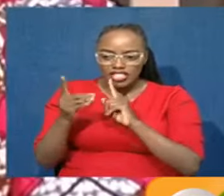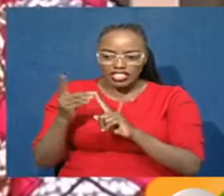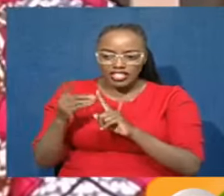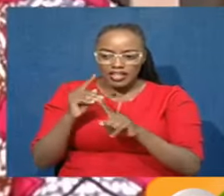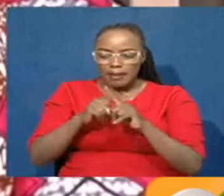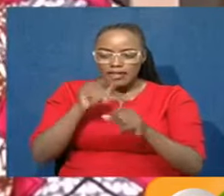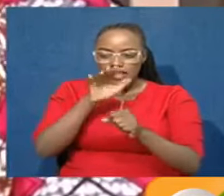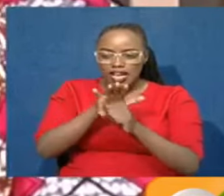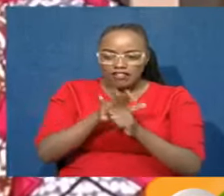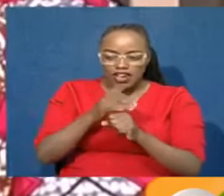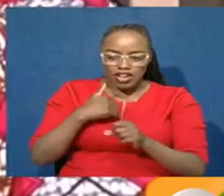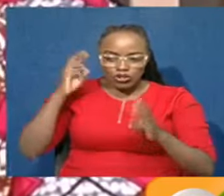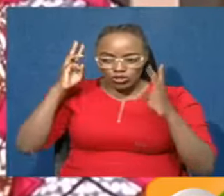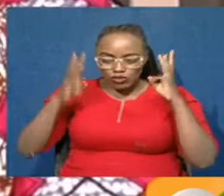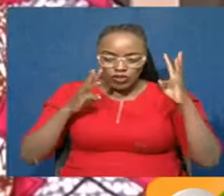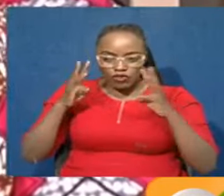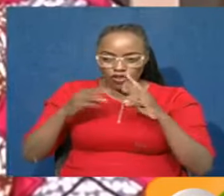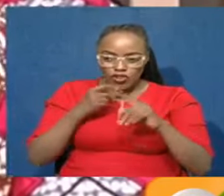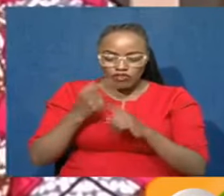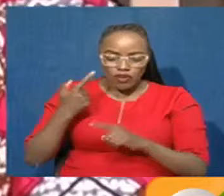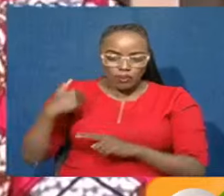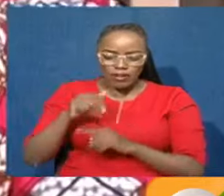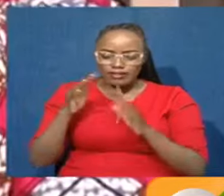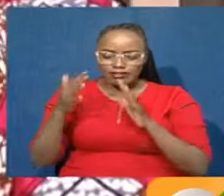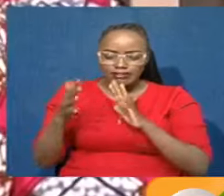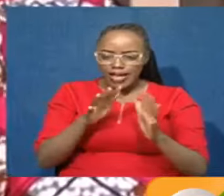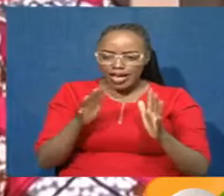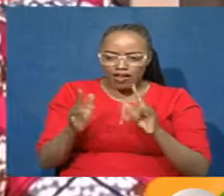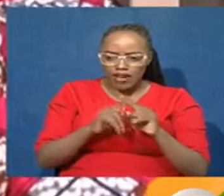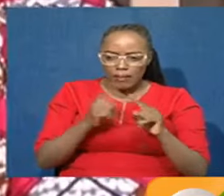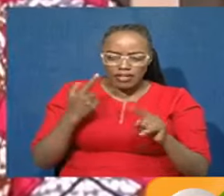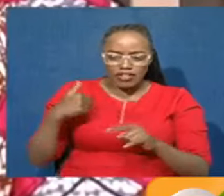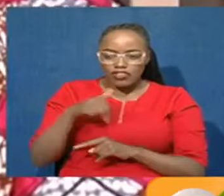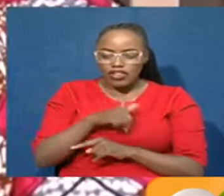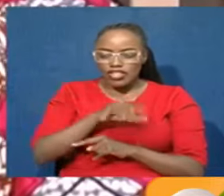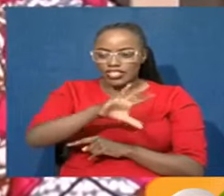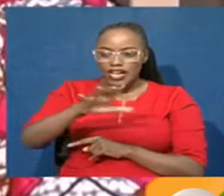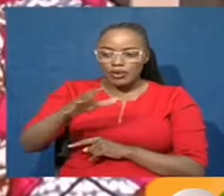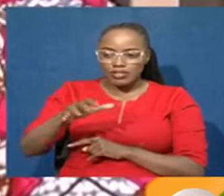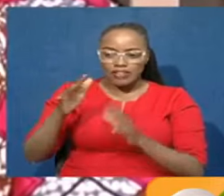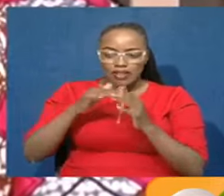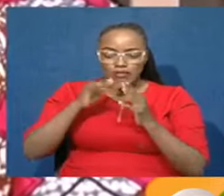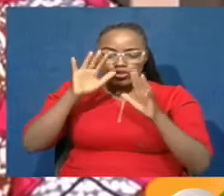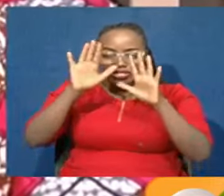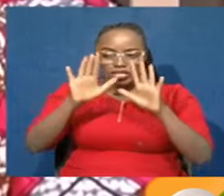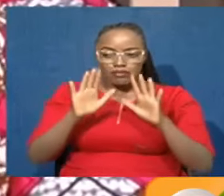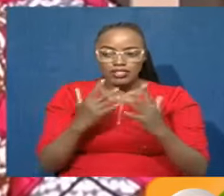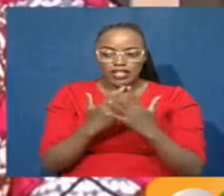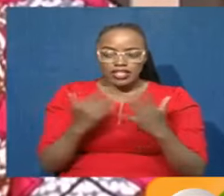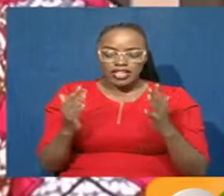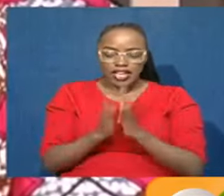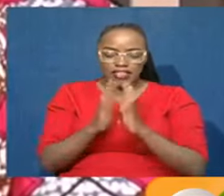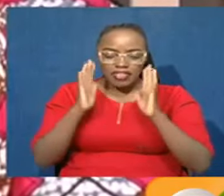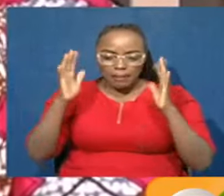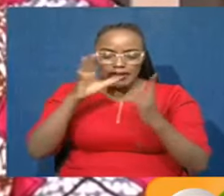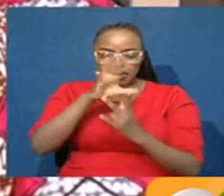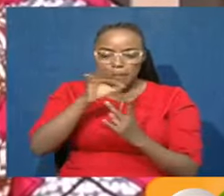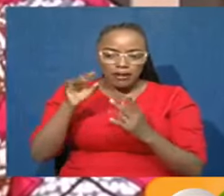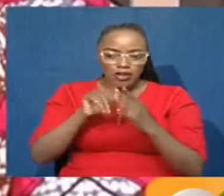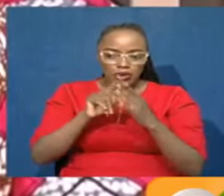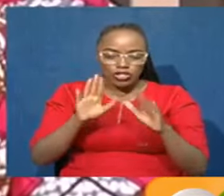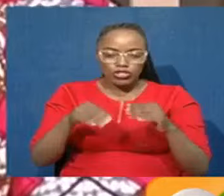a lot of anxiety on our side. What would it look like? But for us as counties, the most important thing and the biggest priority was